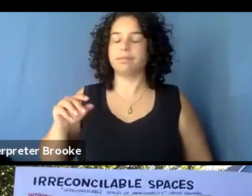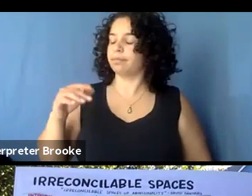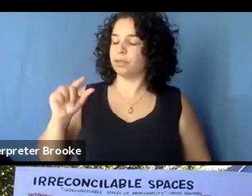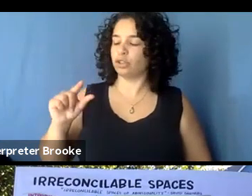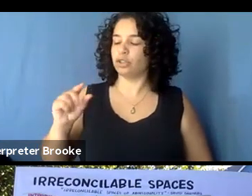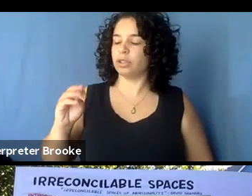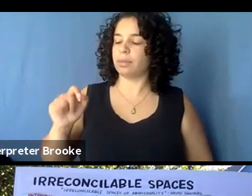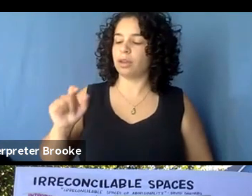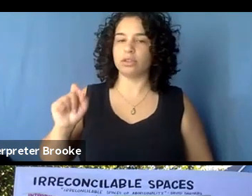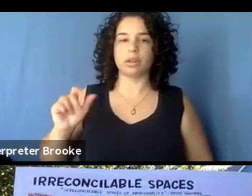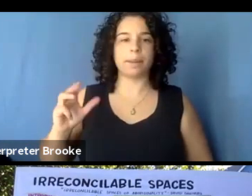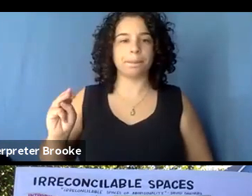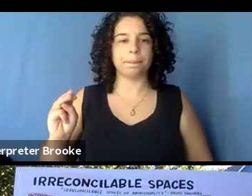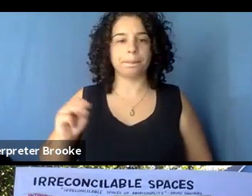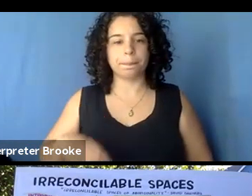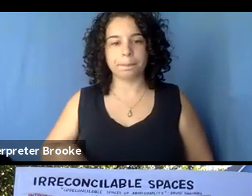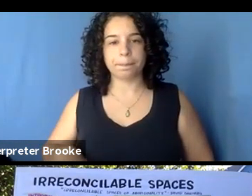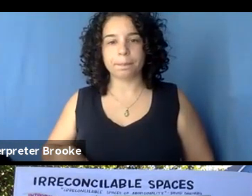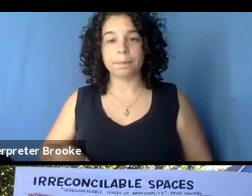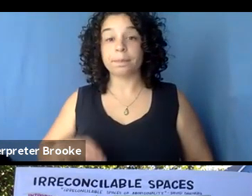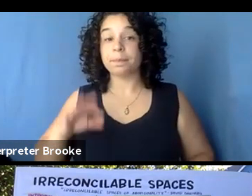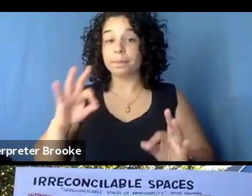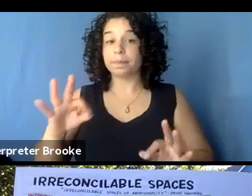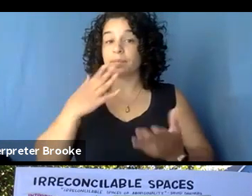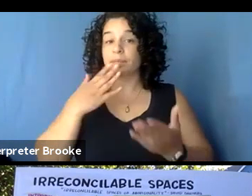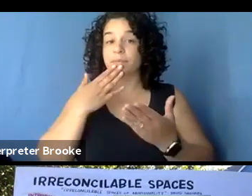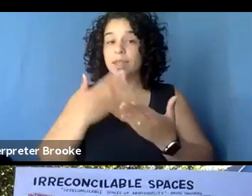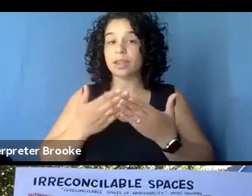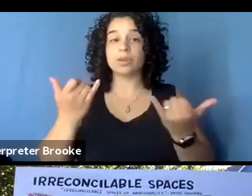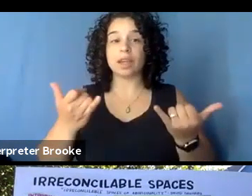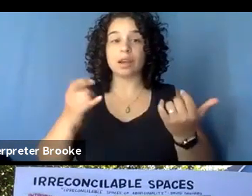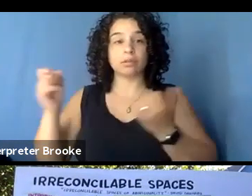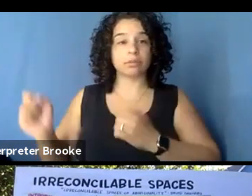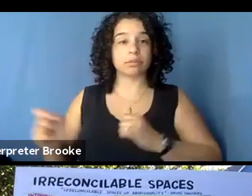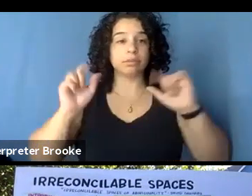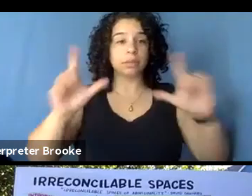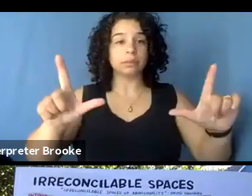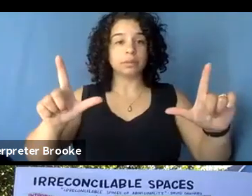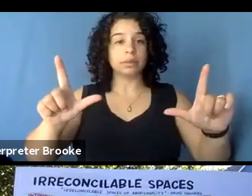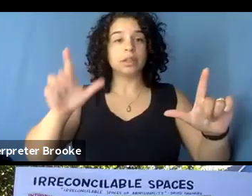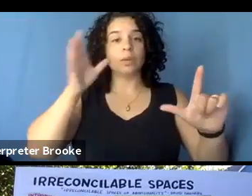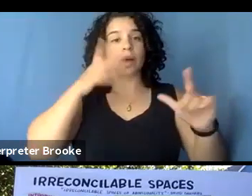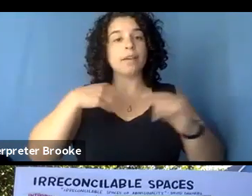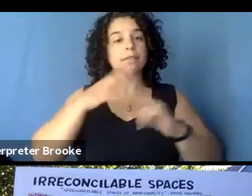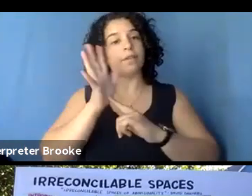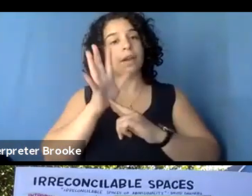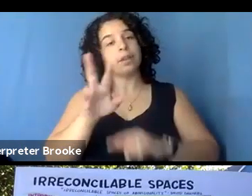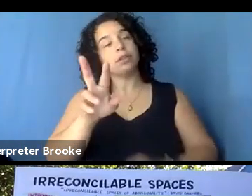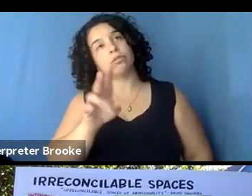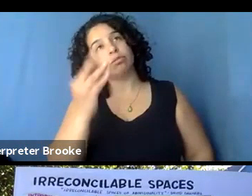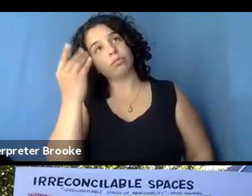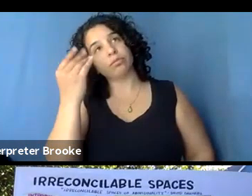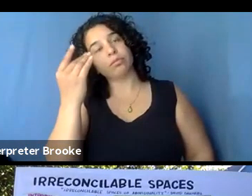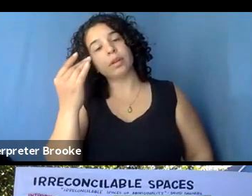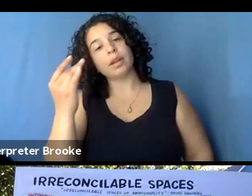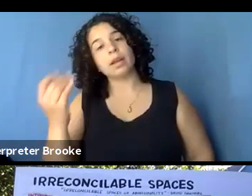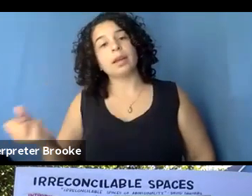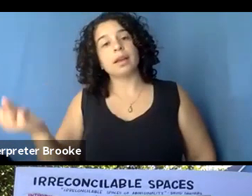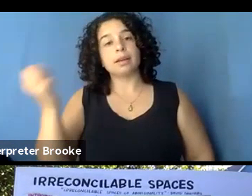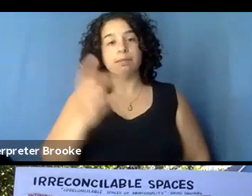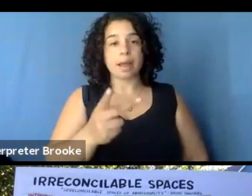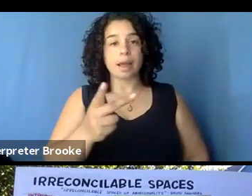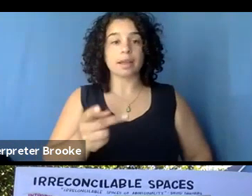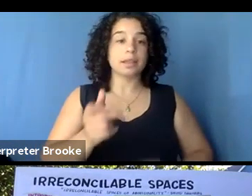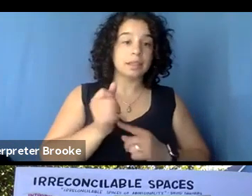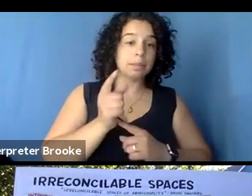Thanks. Perfect. So maybe we'll jump right to the prompt. We'll have 5 minutes with it. We'll come back for 10 minutes and then go on a break, if that